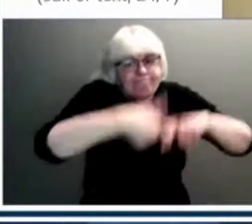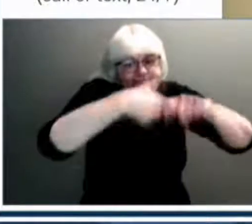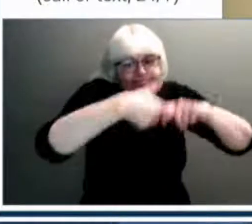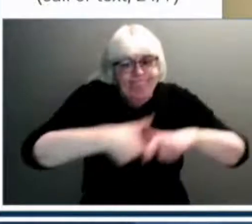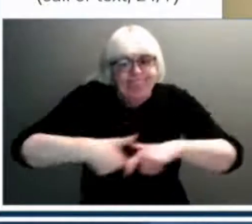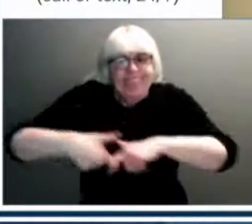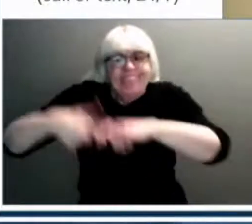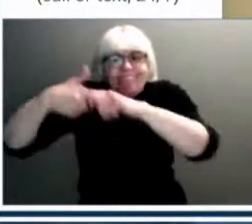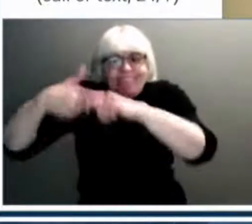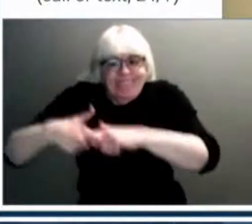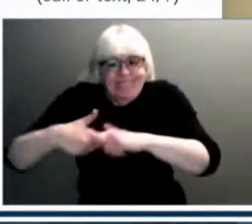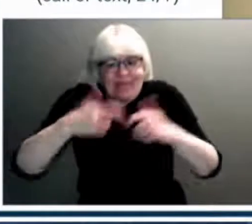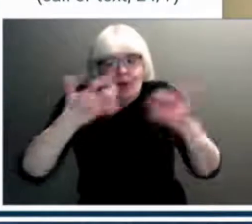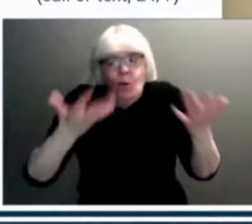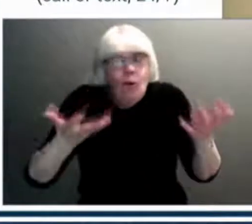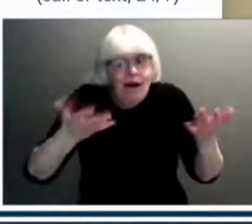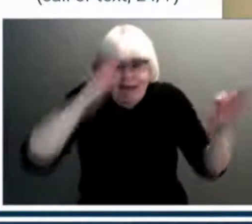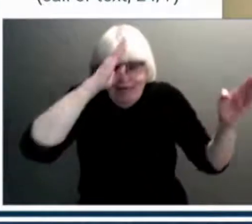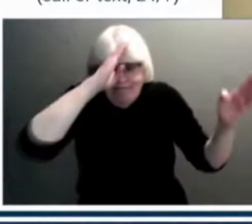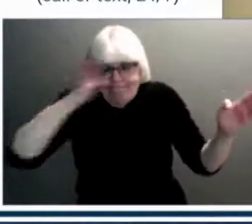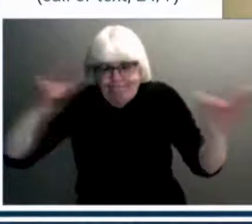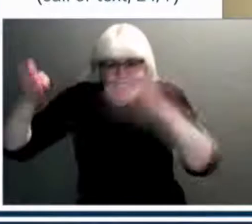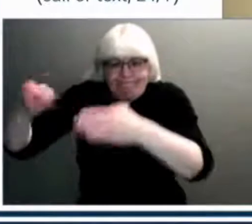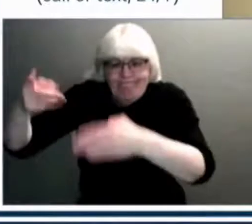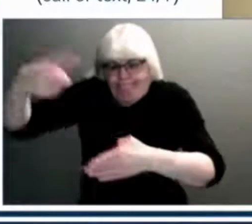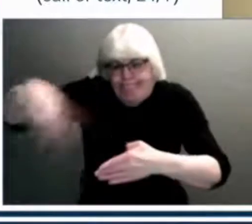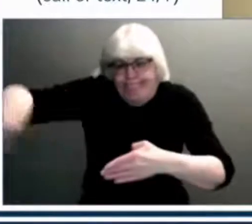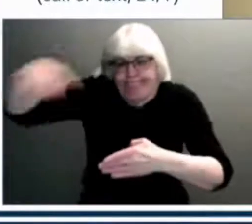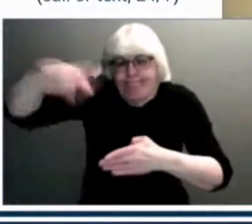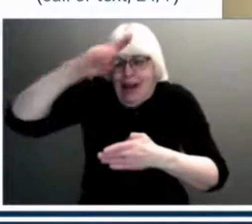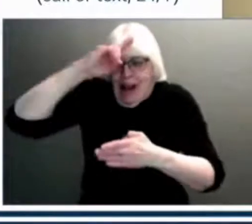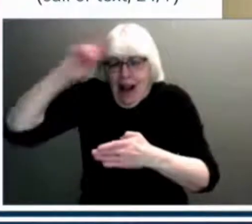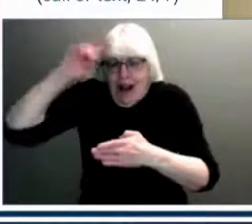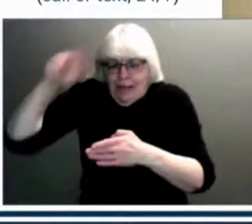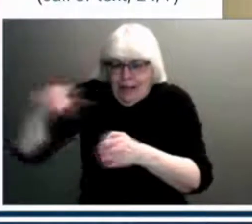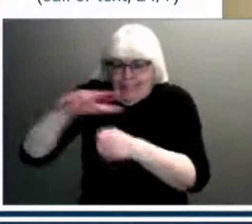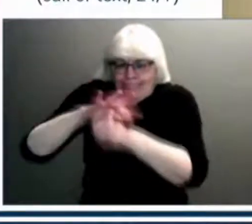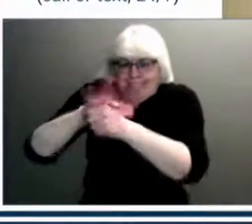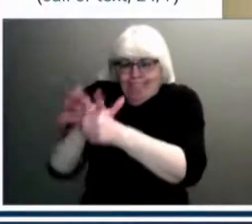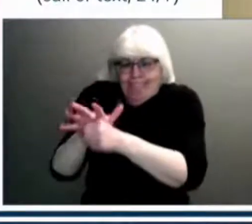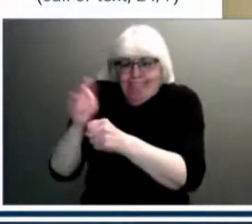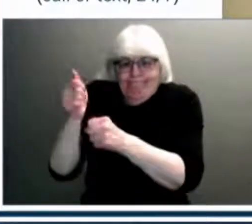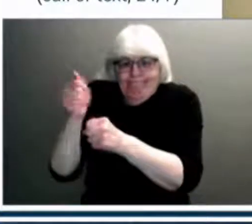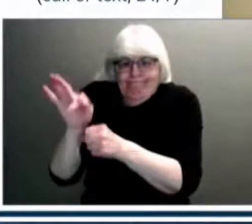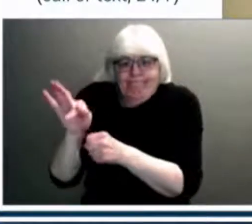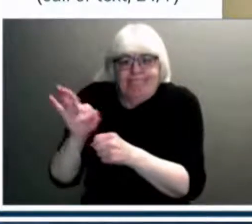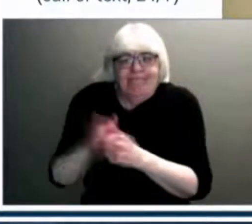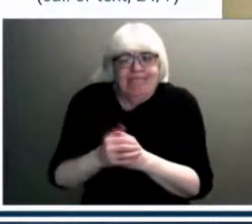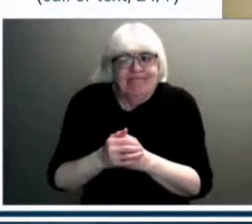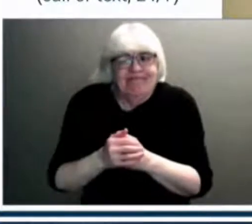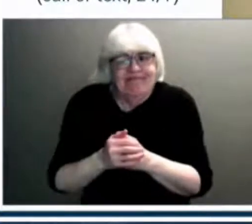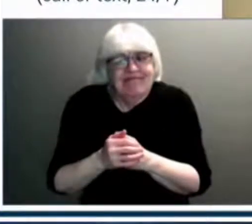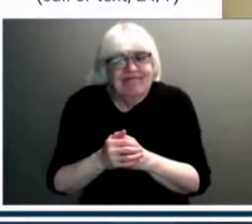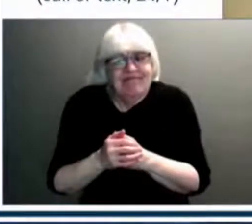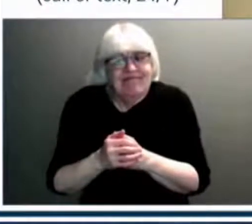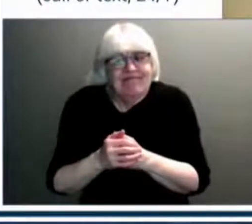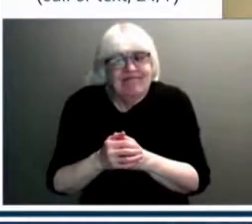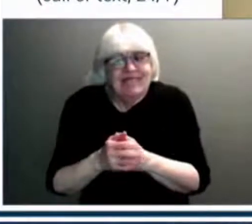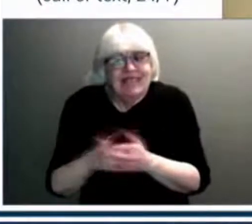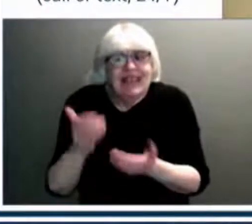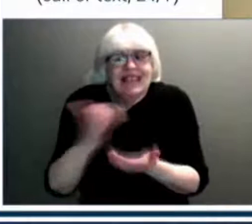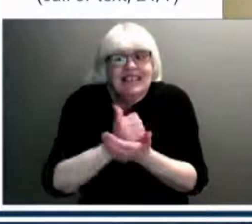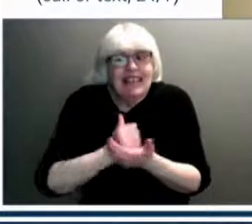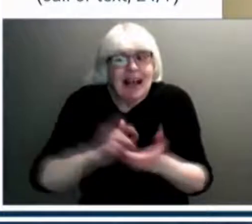of patients in hospital, either as a result of COVID or they come in for a hospital for another reason, or